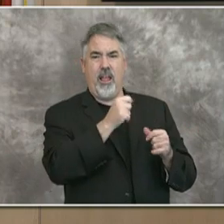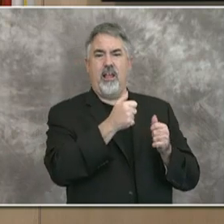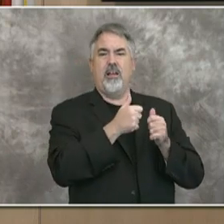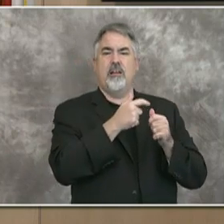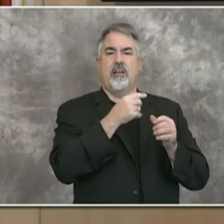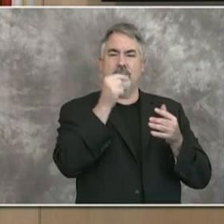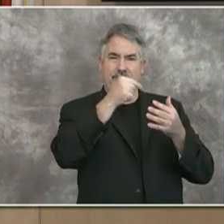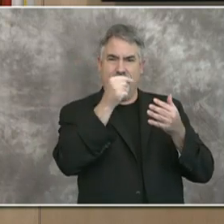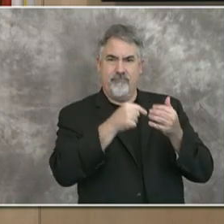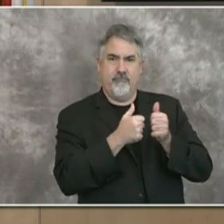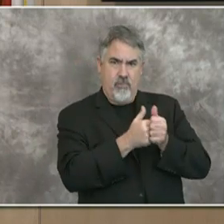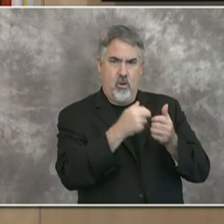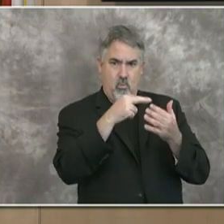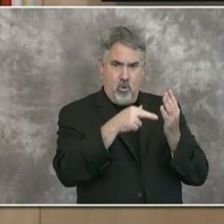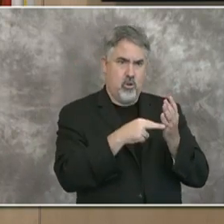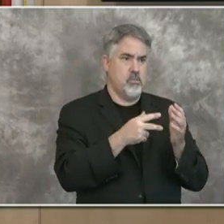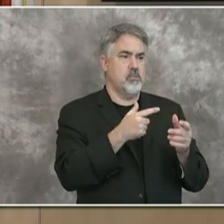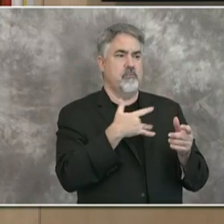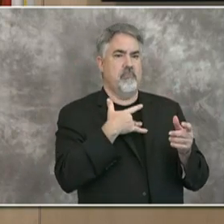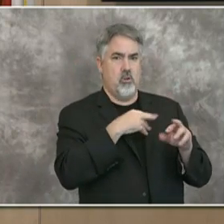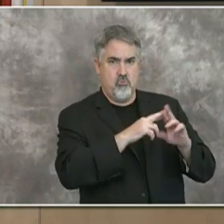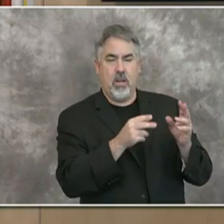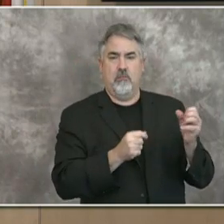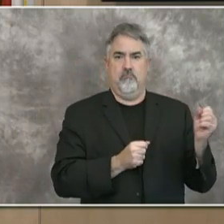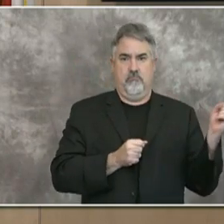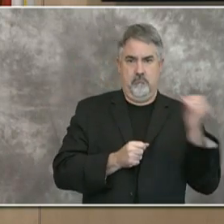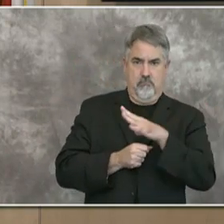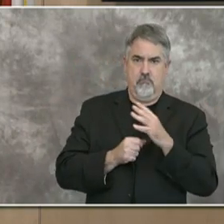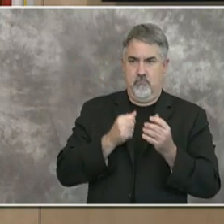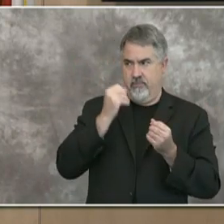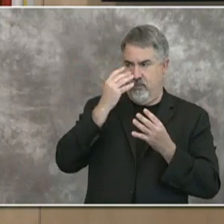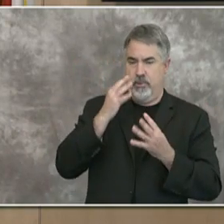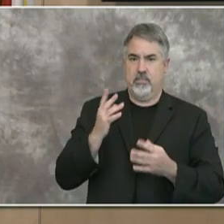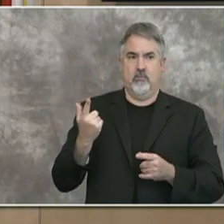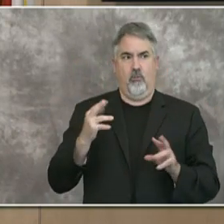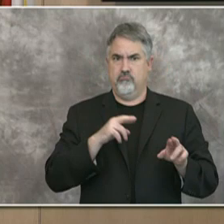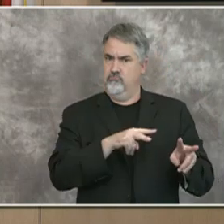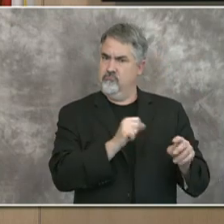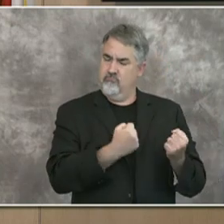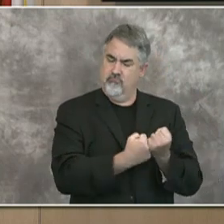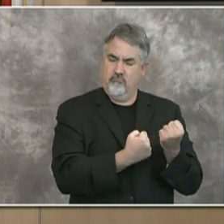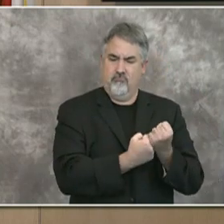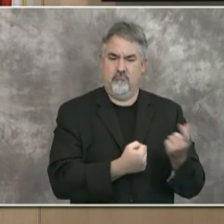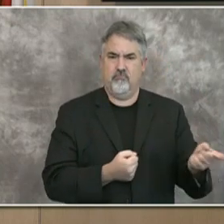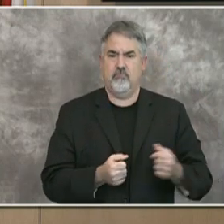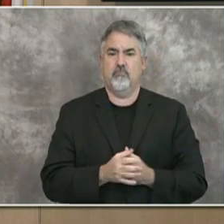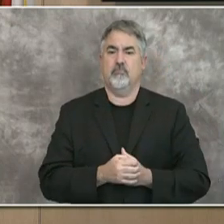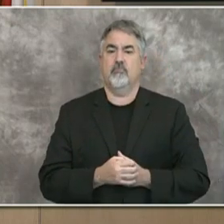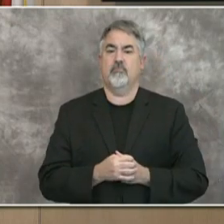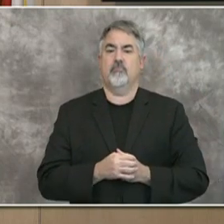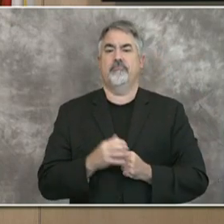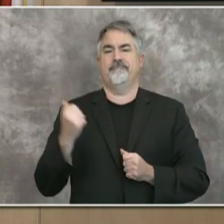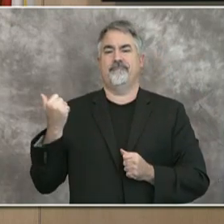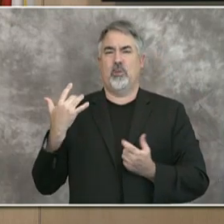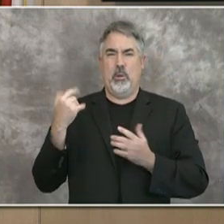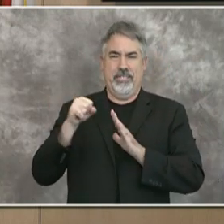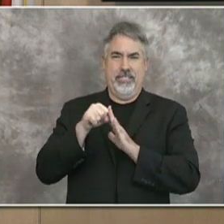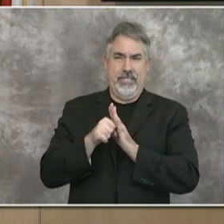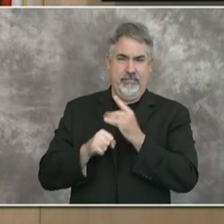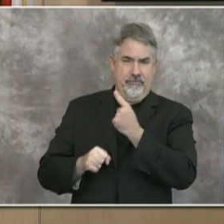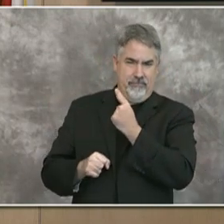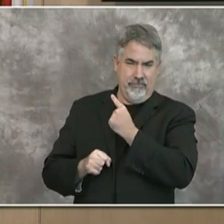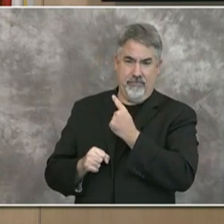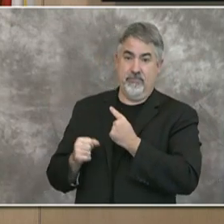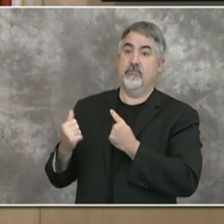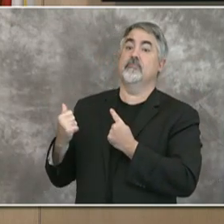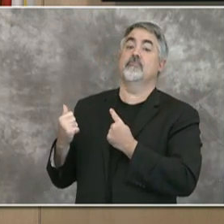come. We often await guidance from the state, and when we get guidance from the state that we can move into a new stage or make a